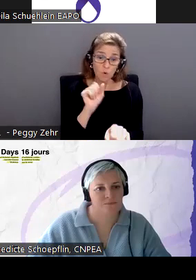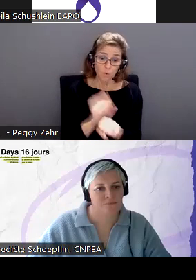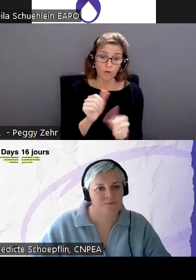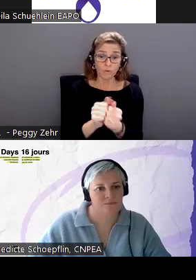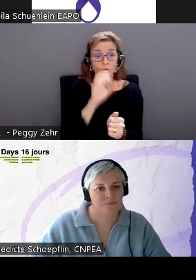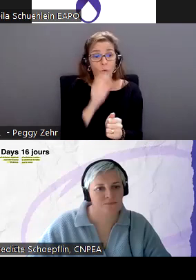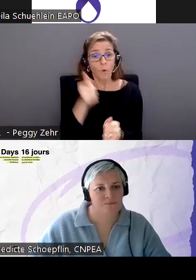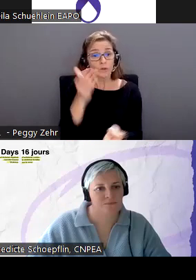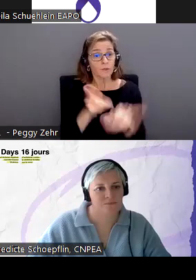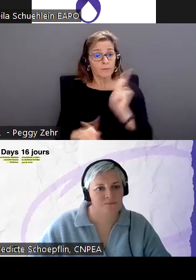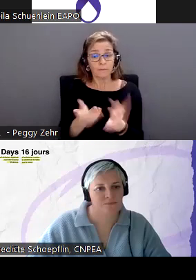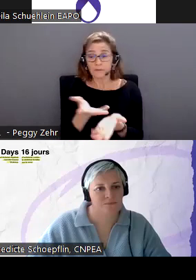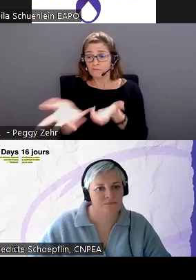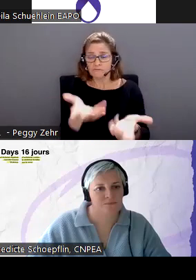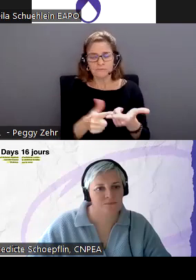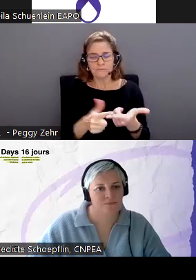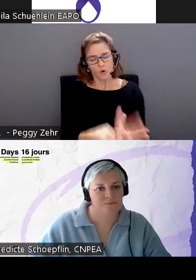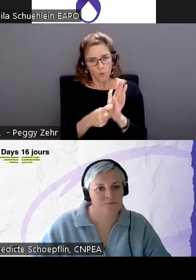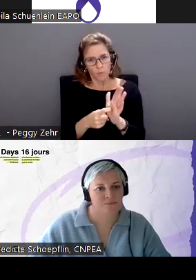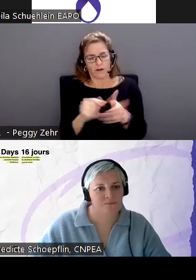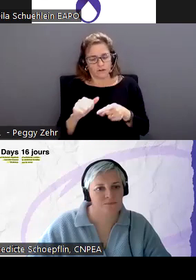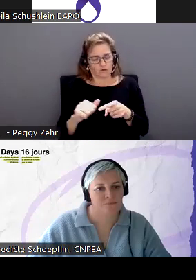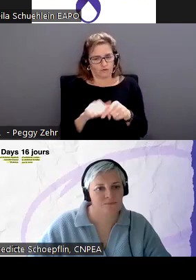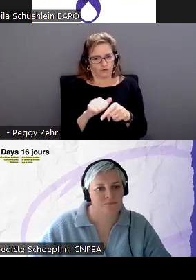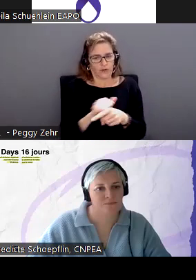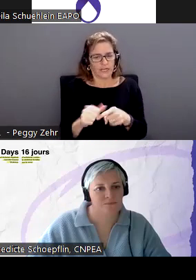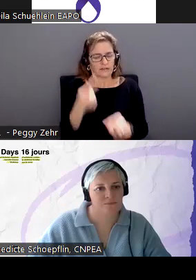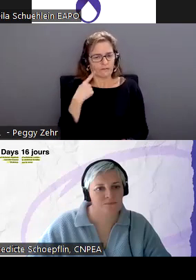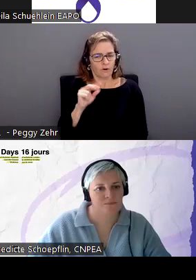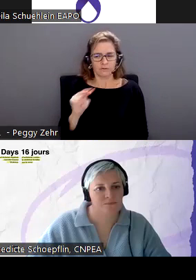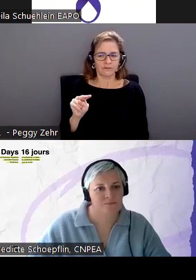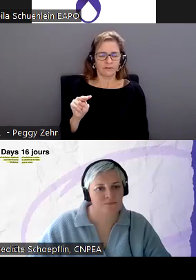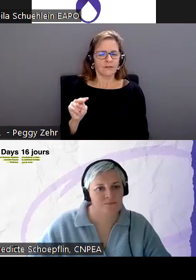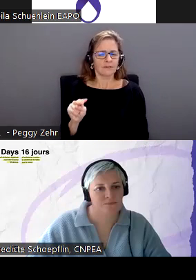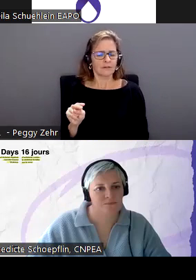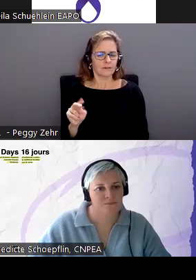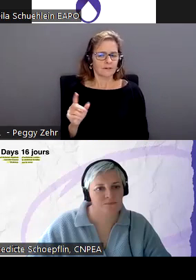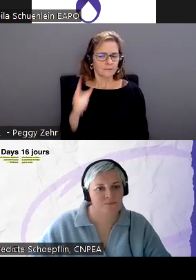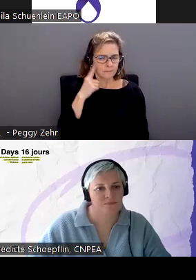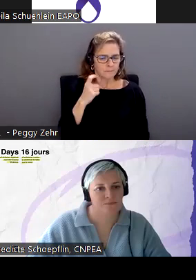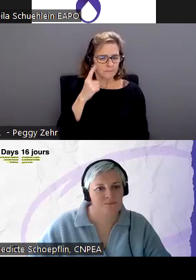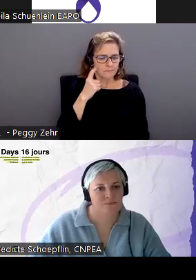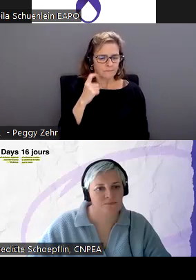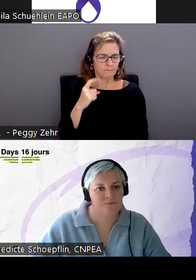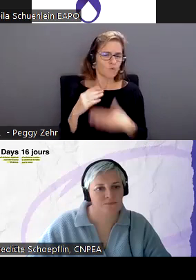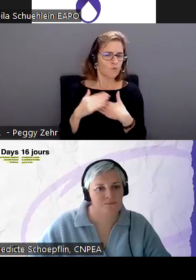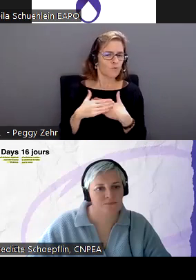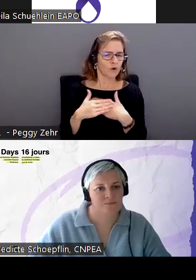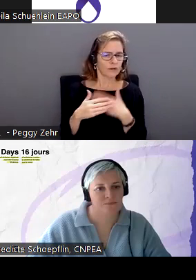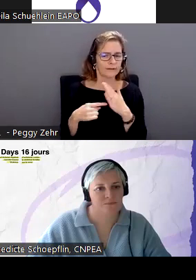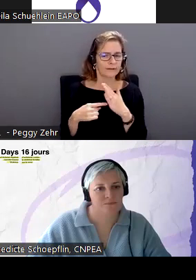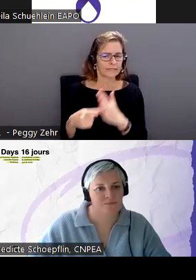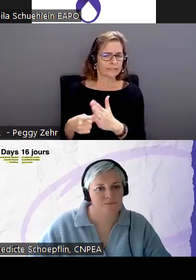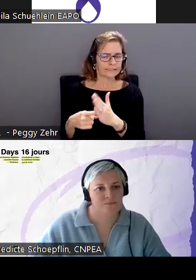speaking, you really have to be trained to recognize warning signs, indications of escalating risk, and where to find